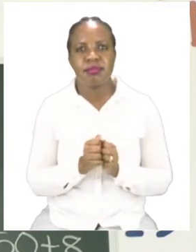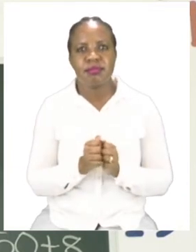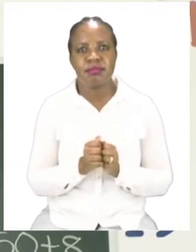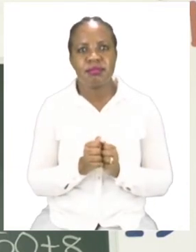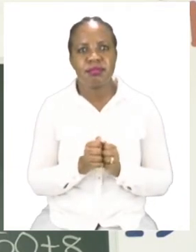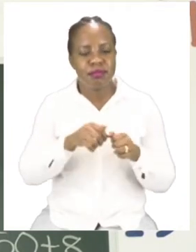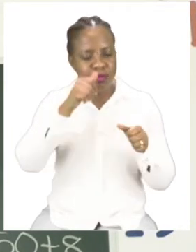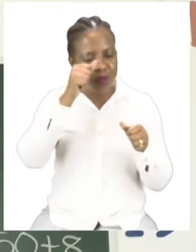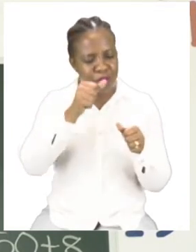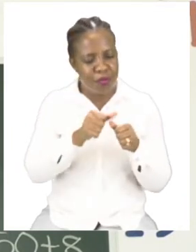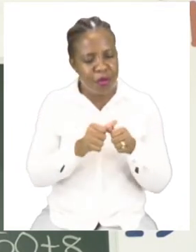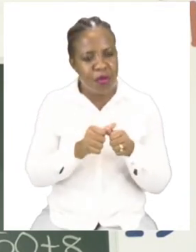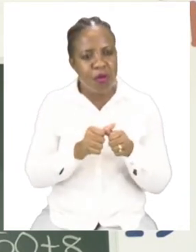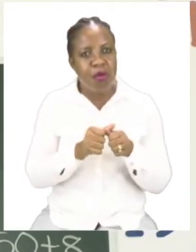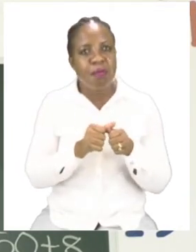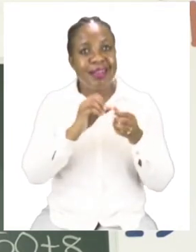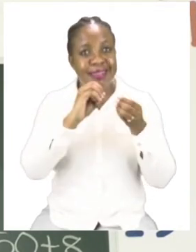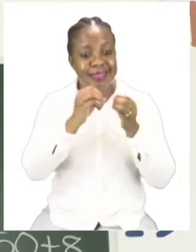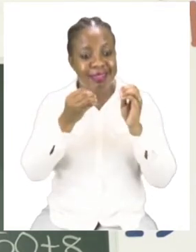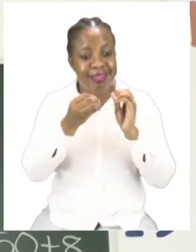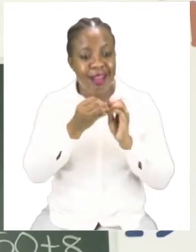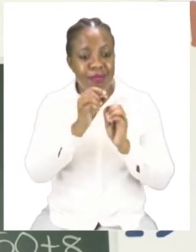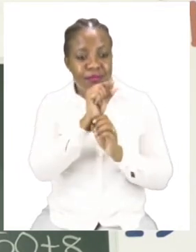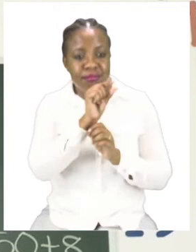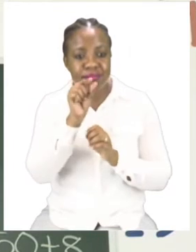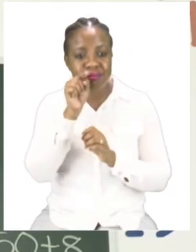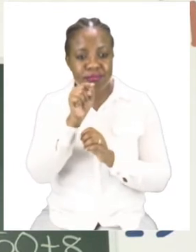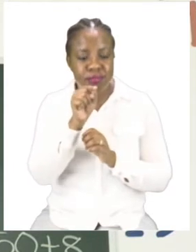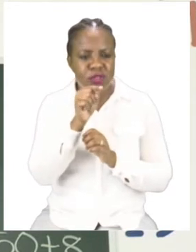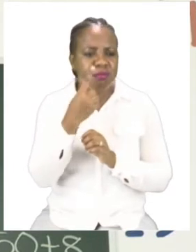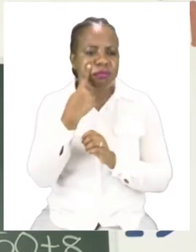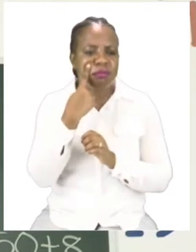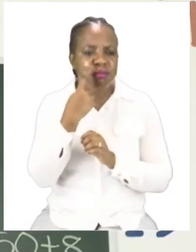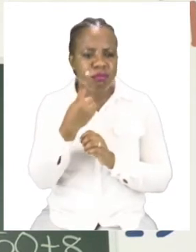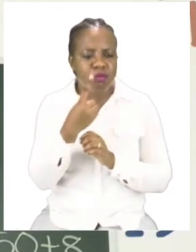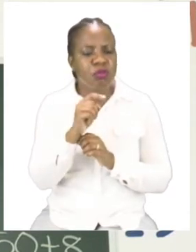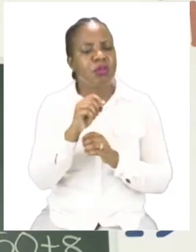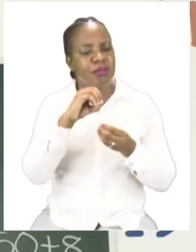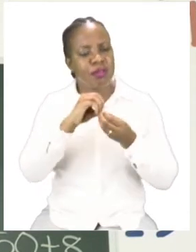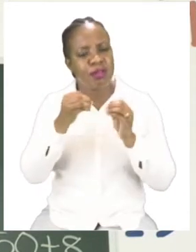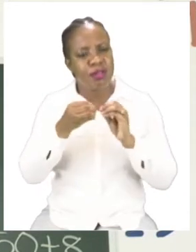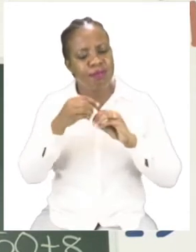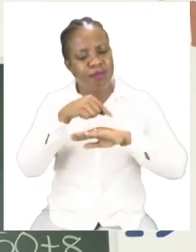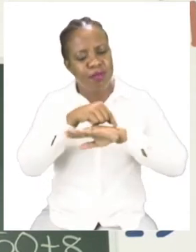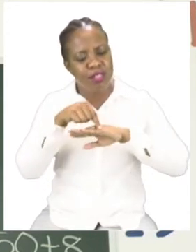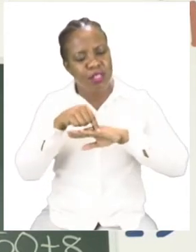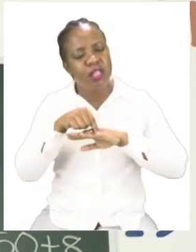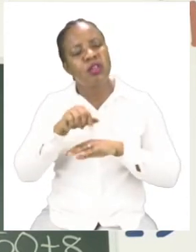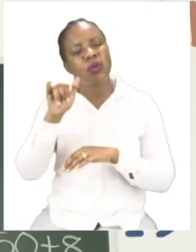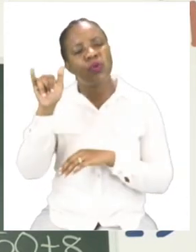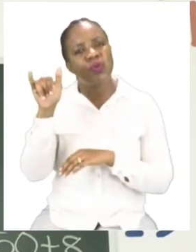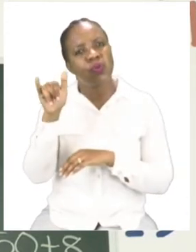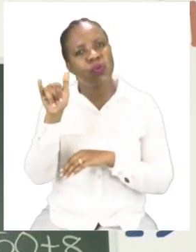the underlined digit. And make sure that if you don't know where to put it, you